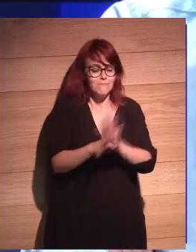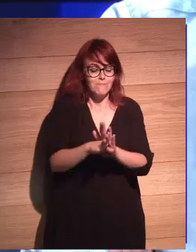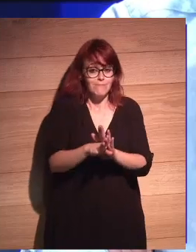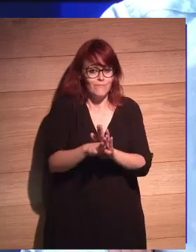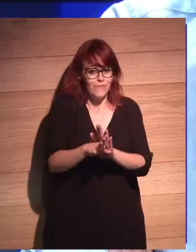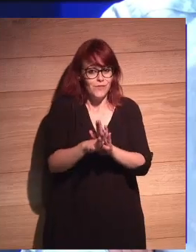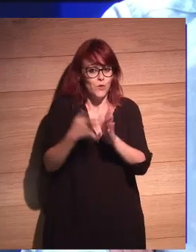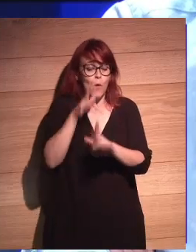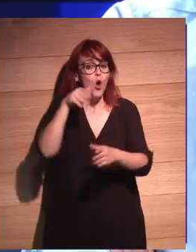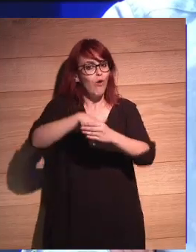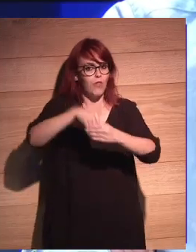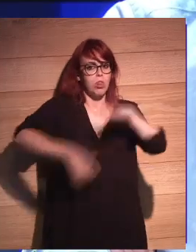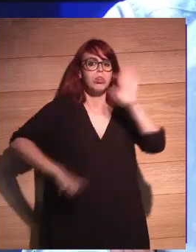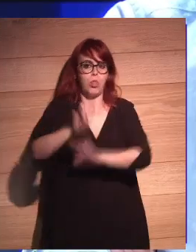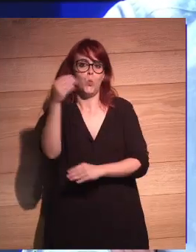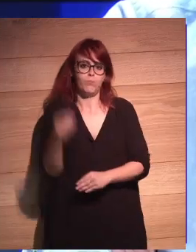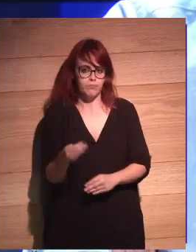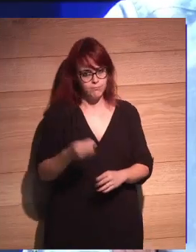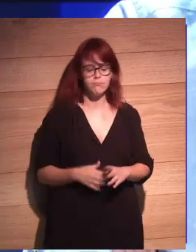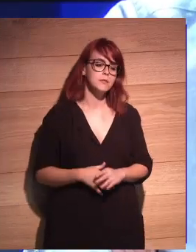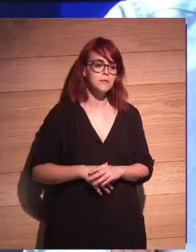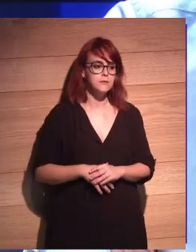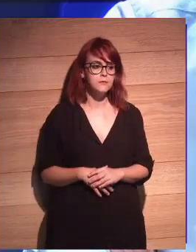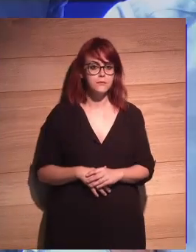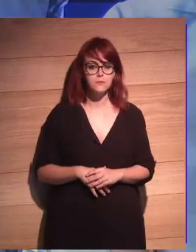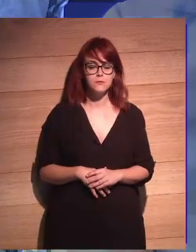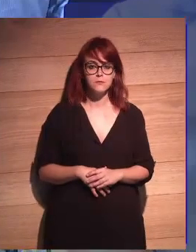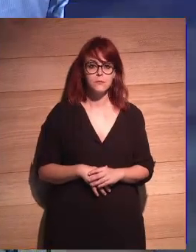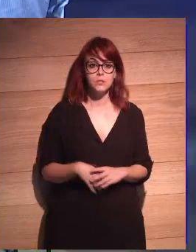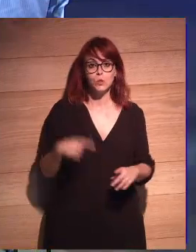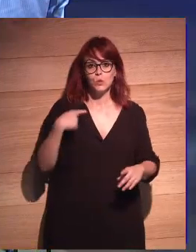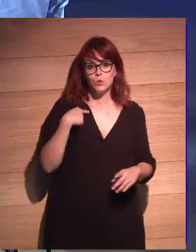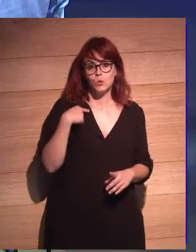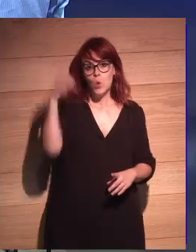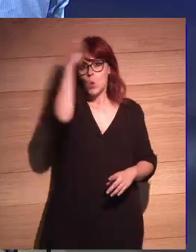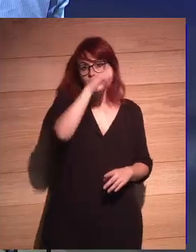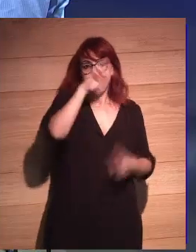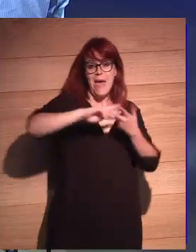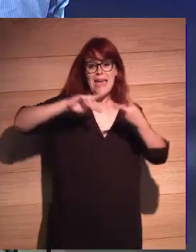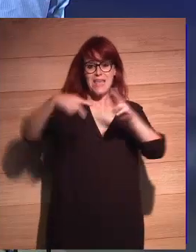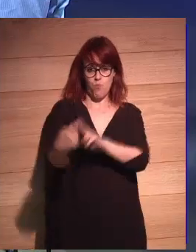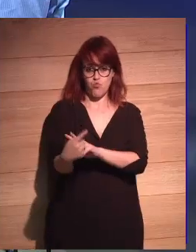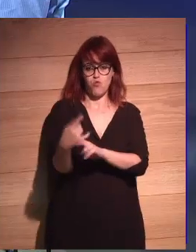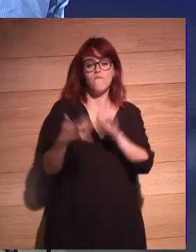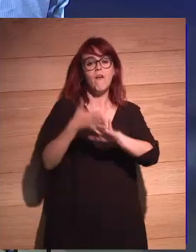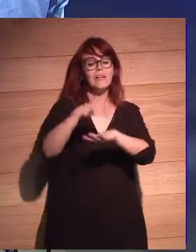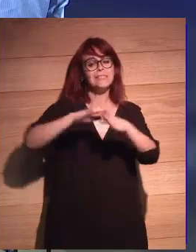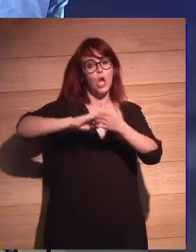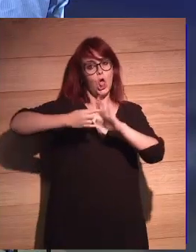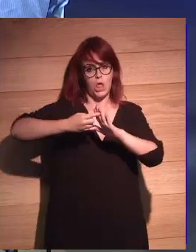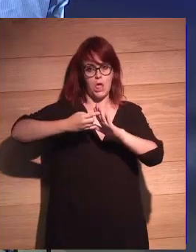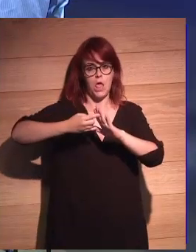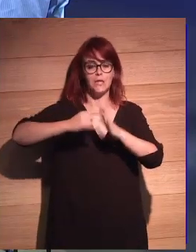everybody, we will keep innovating in contents, I think. I think that this change goes